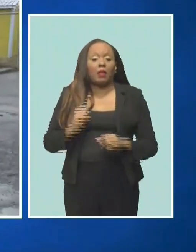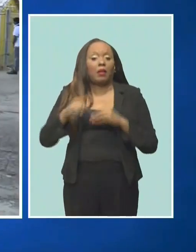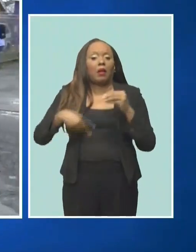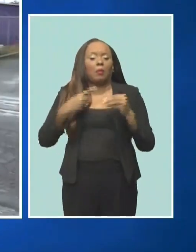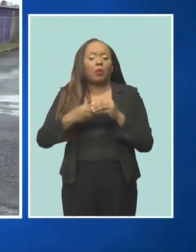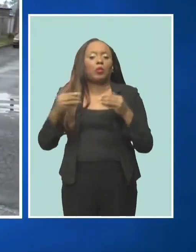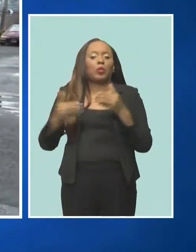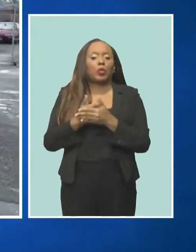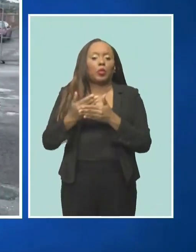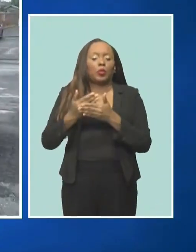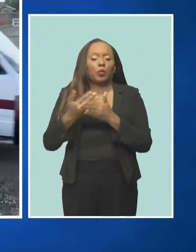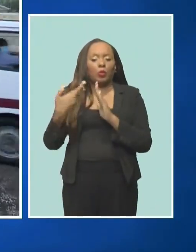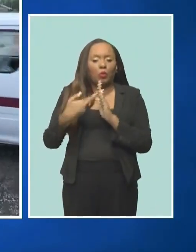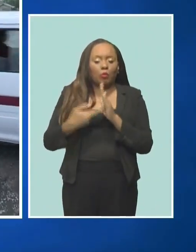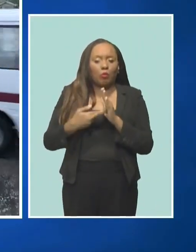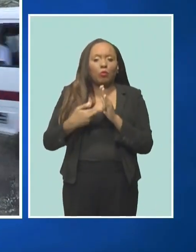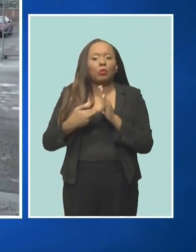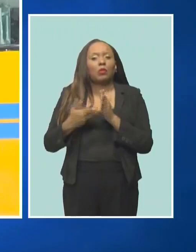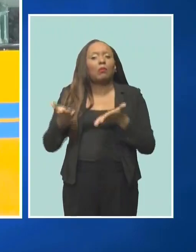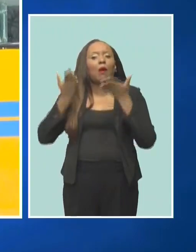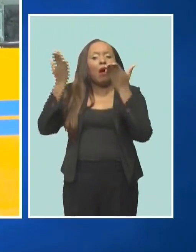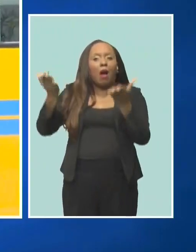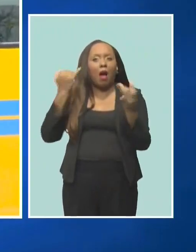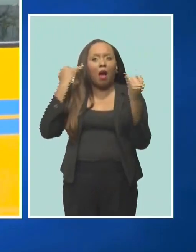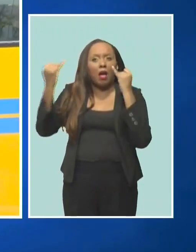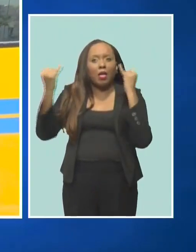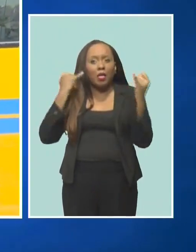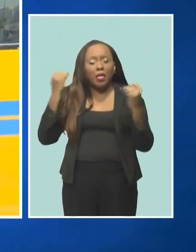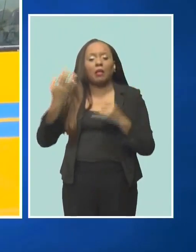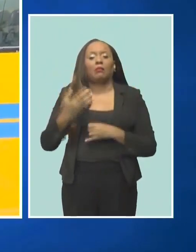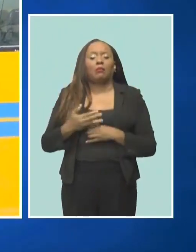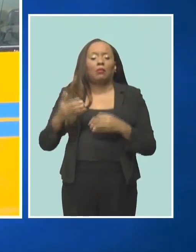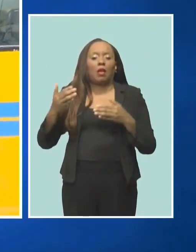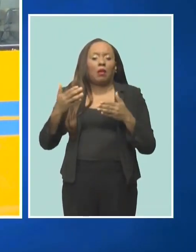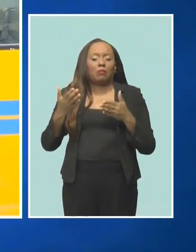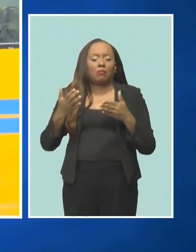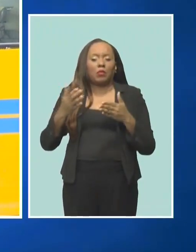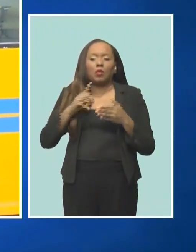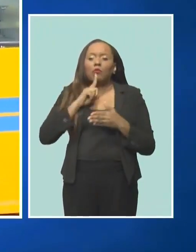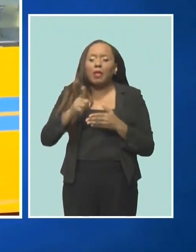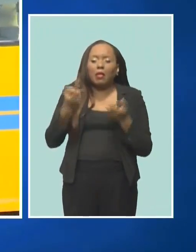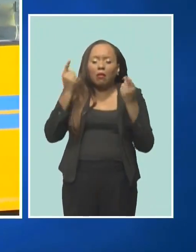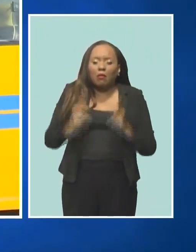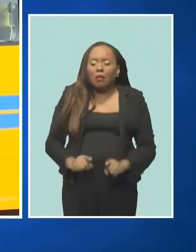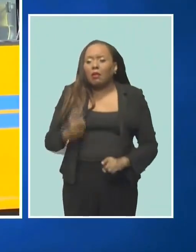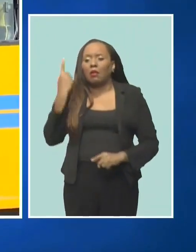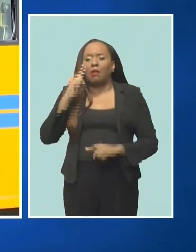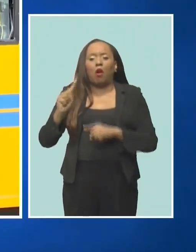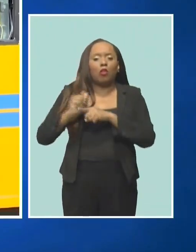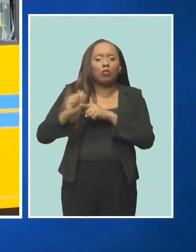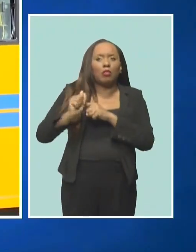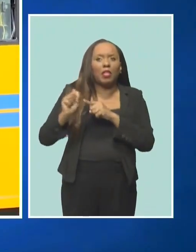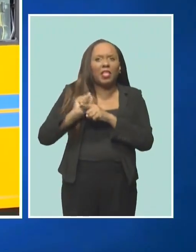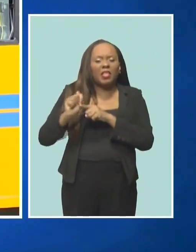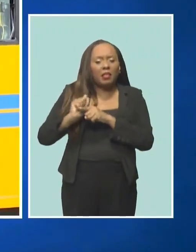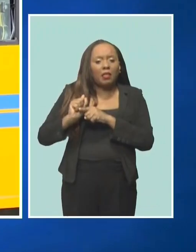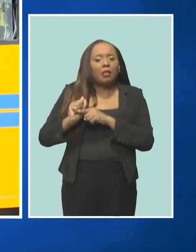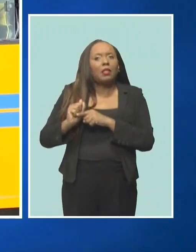have given the regulations and training the thumbs up, having asked for such initiatives for over a